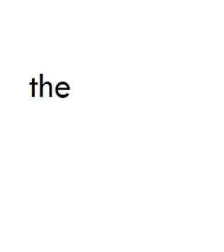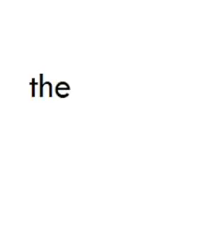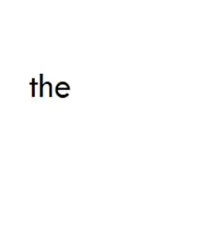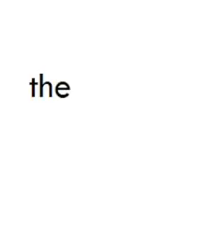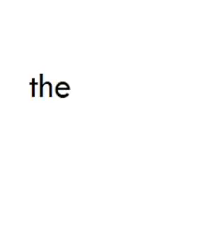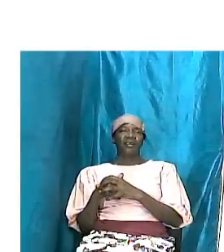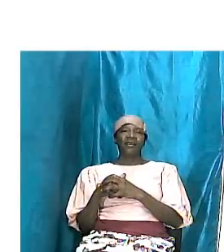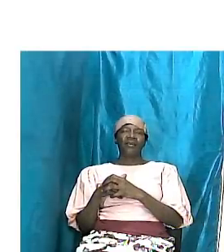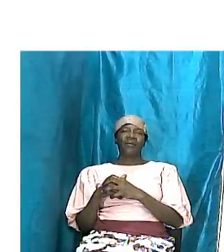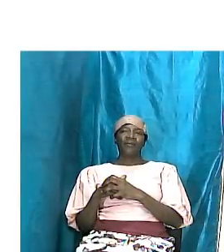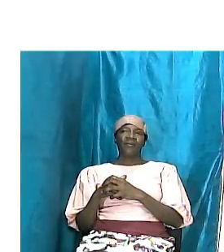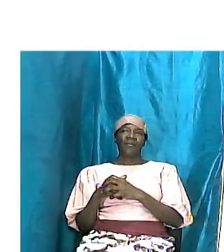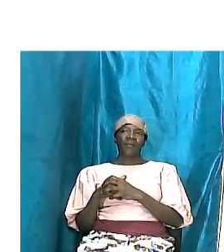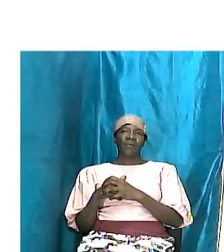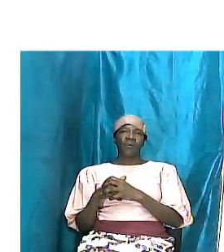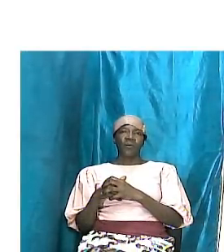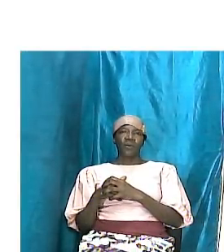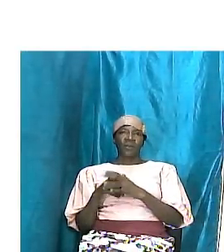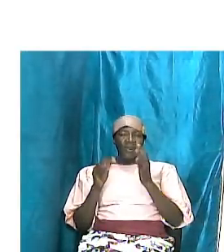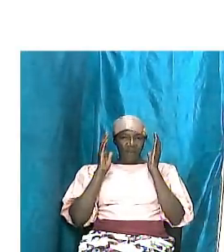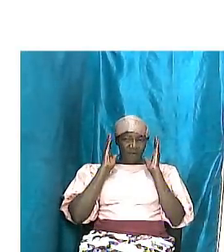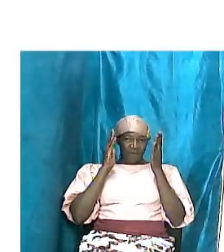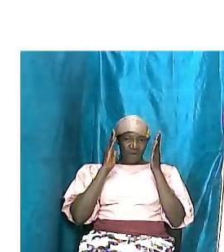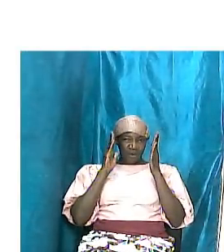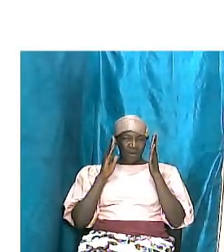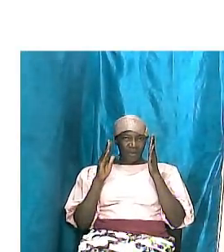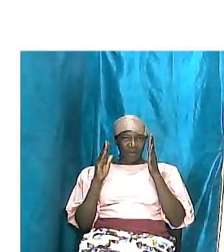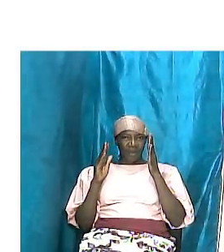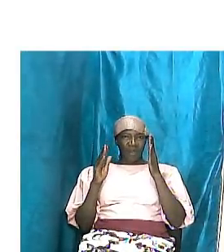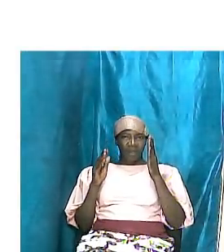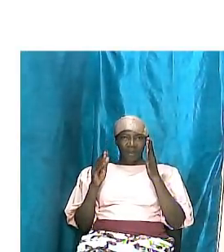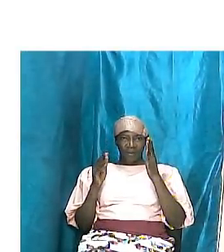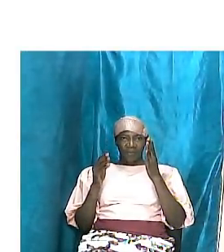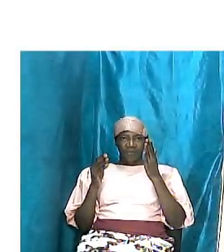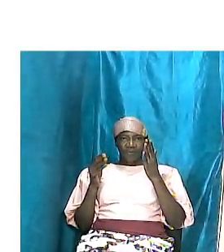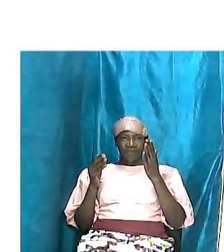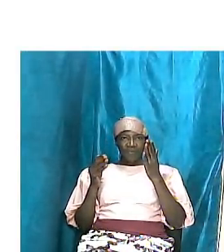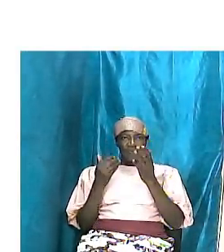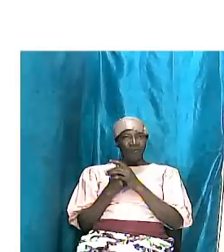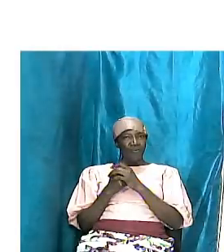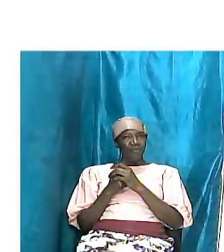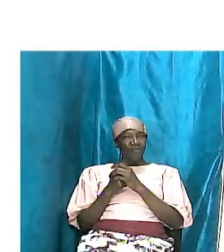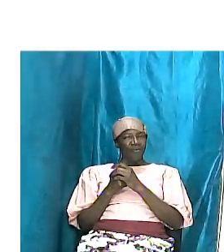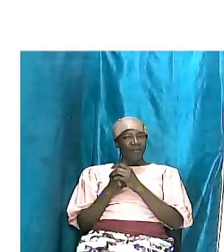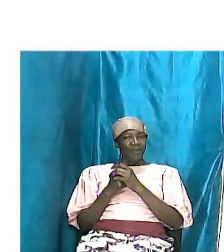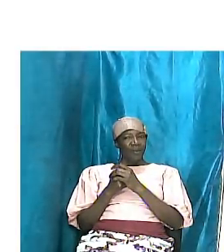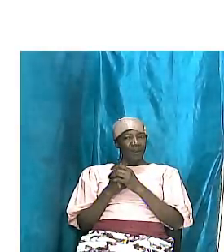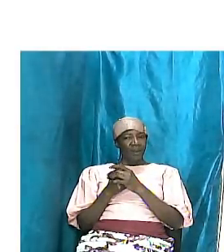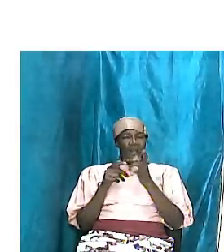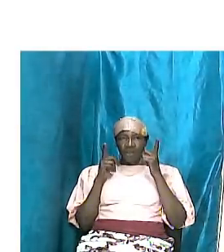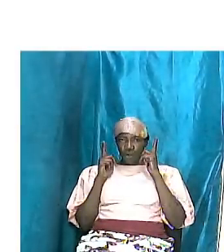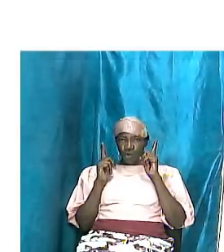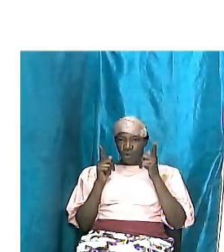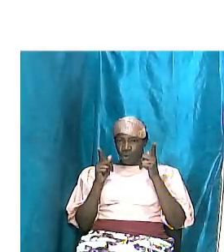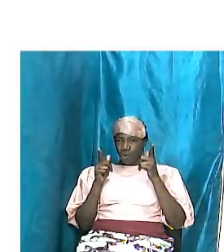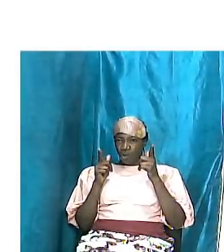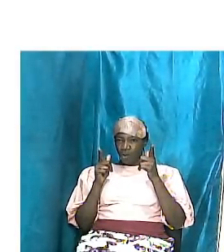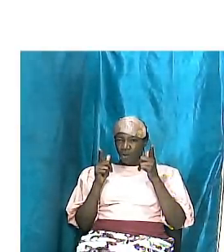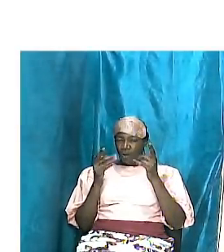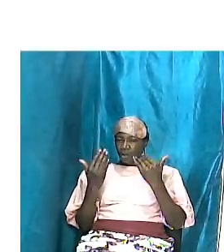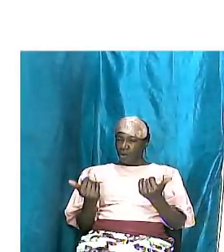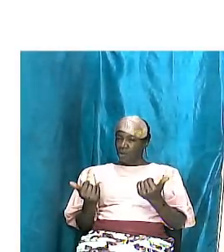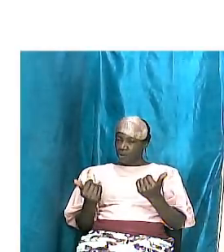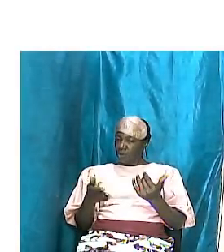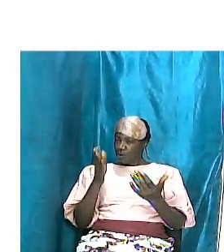important point for us to focus on. So I want us, brothers and sisters, to take a quick look at how